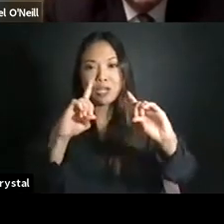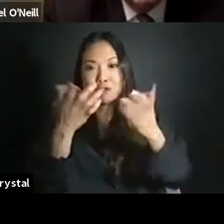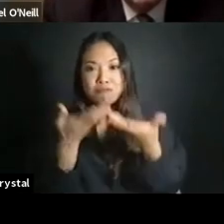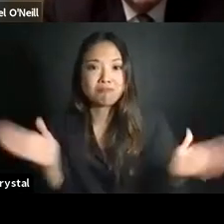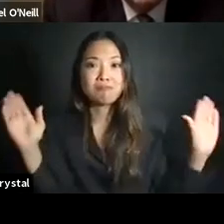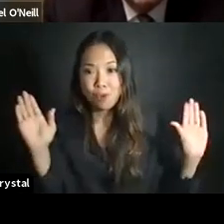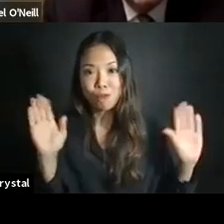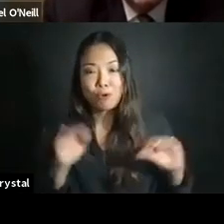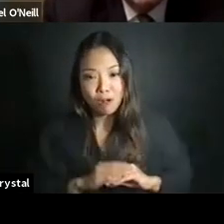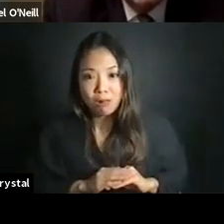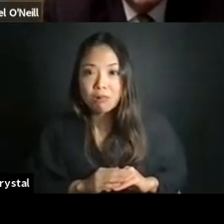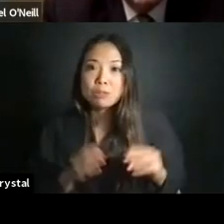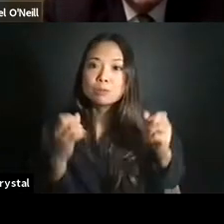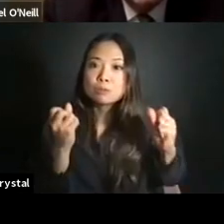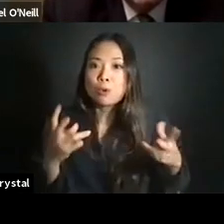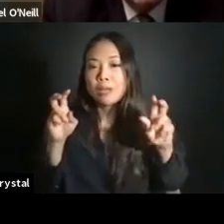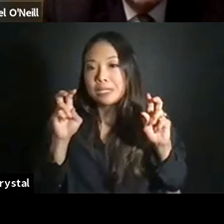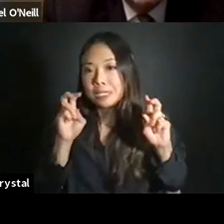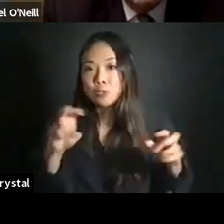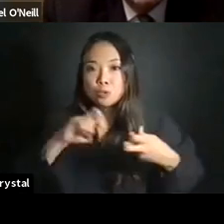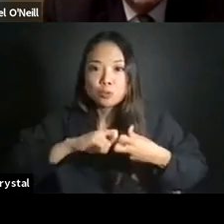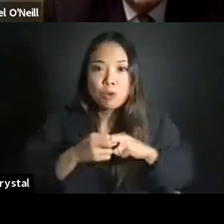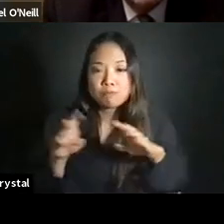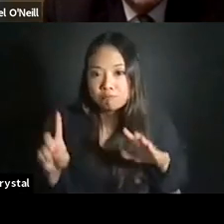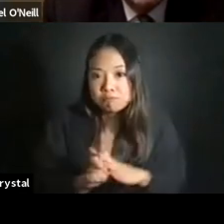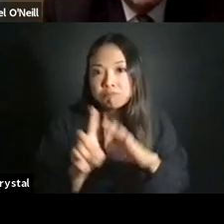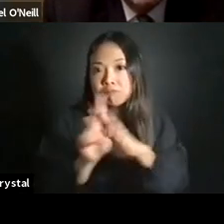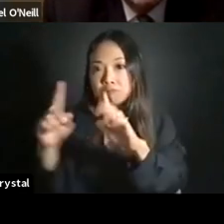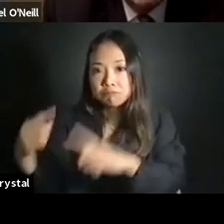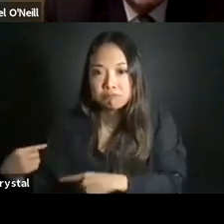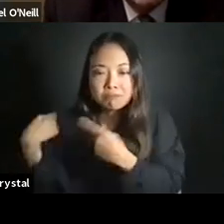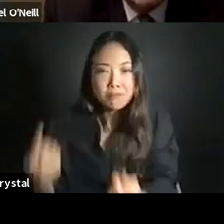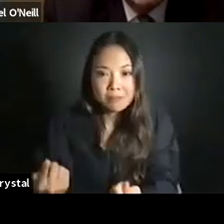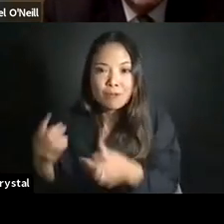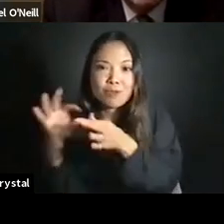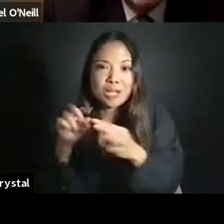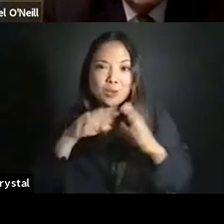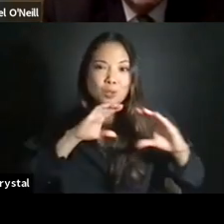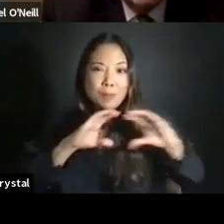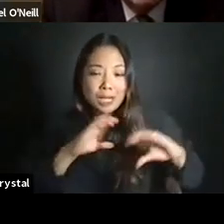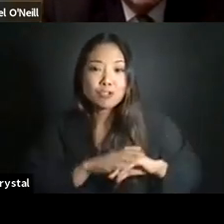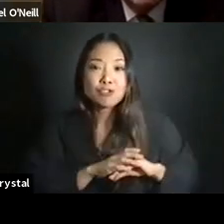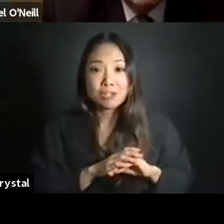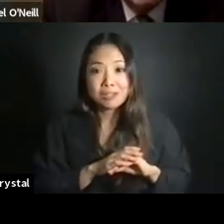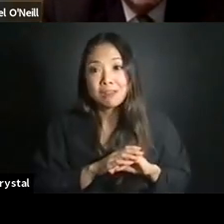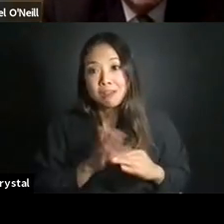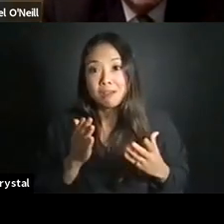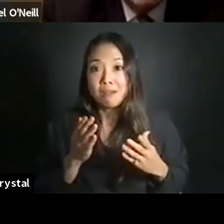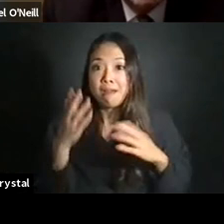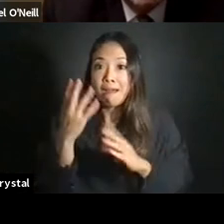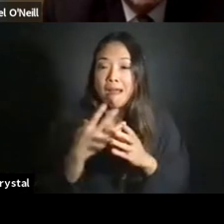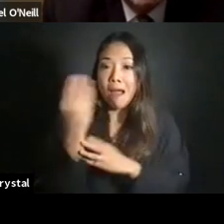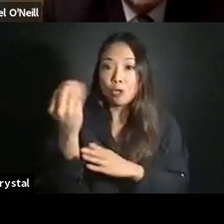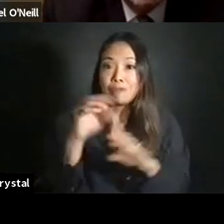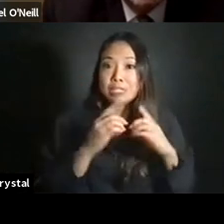there have been so many issues there's so many things that i mean there's a lot of information coming out of the district